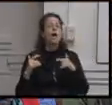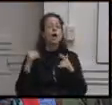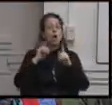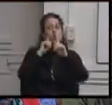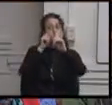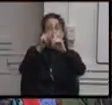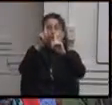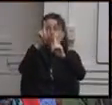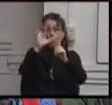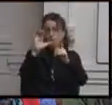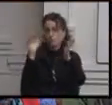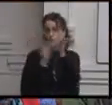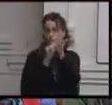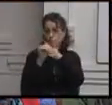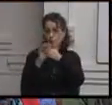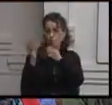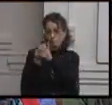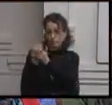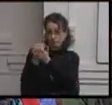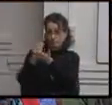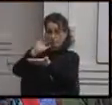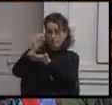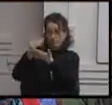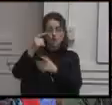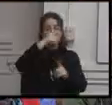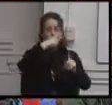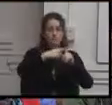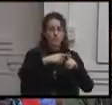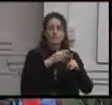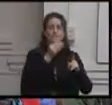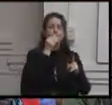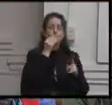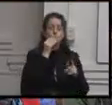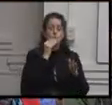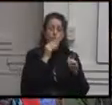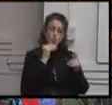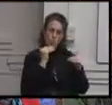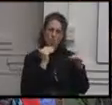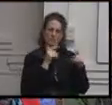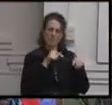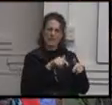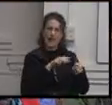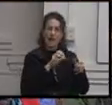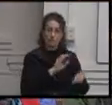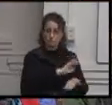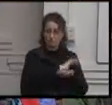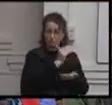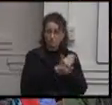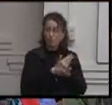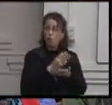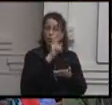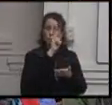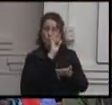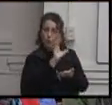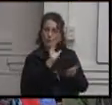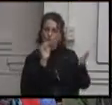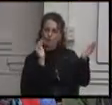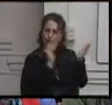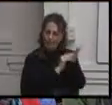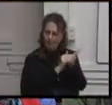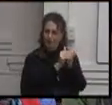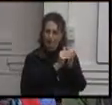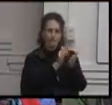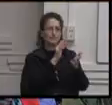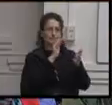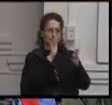cash and non-perishable food items equaling 200,000 meals. So just a public appeal to the people here in